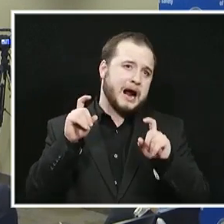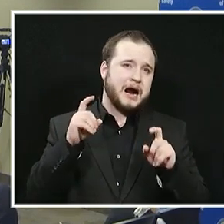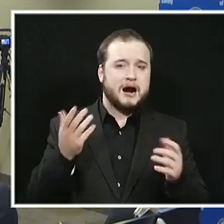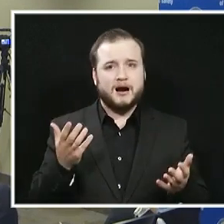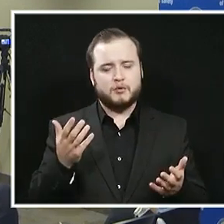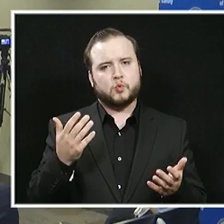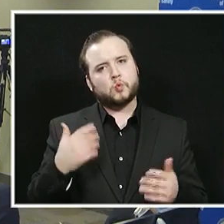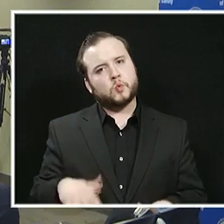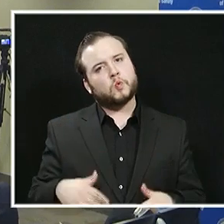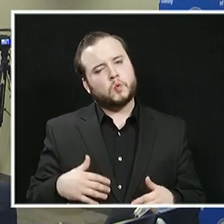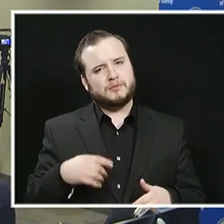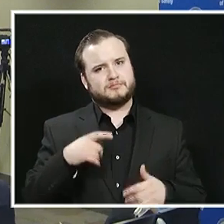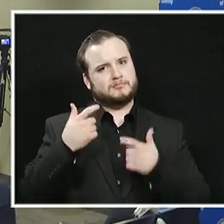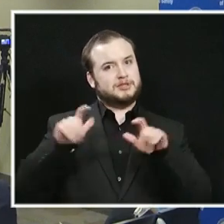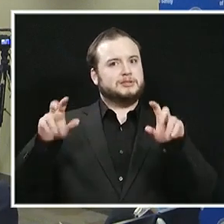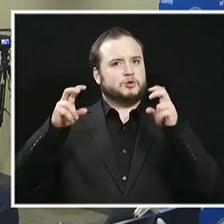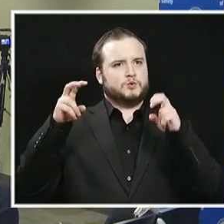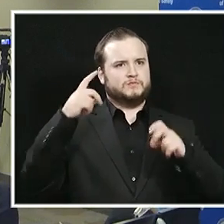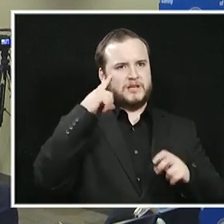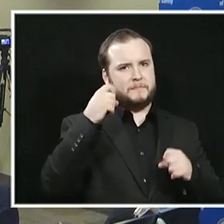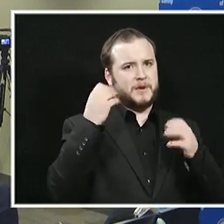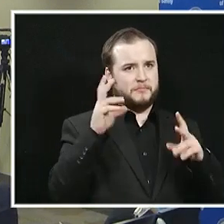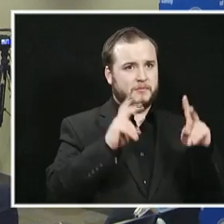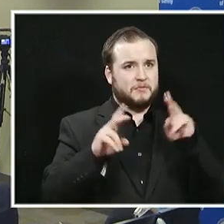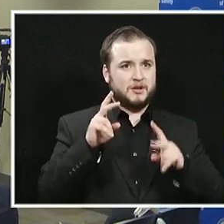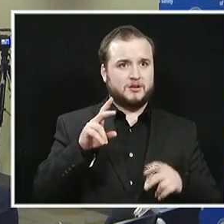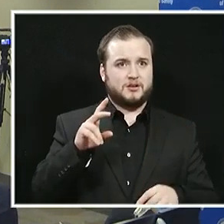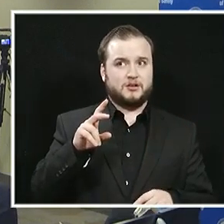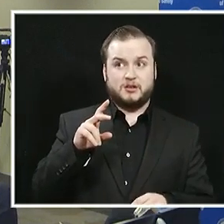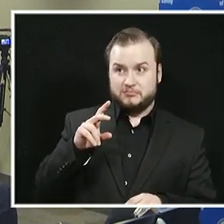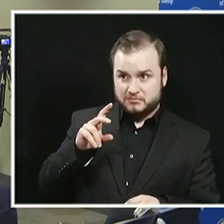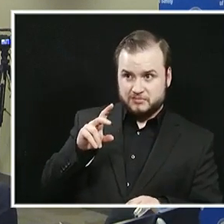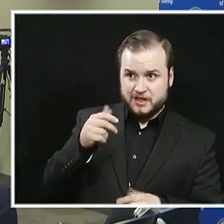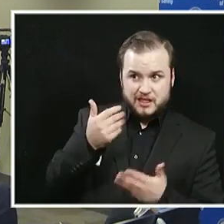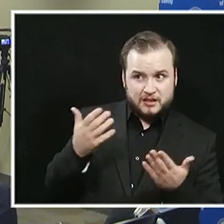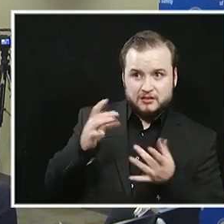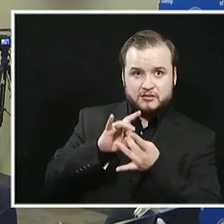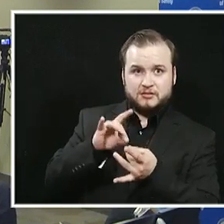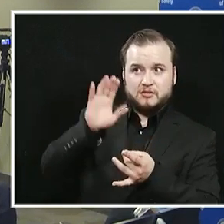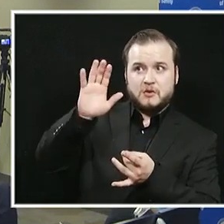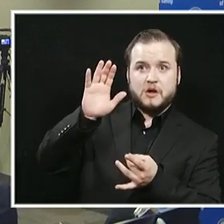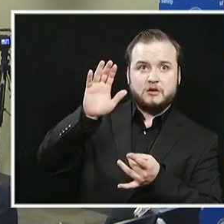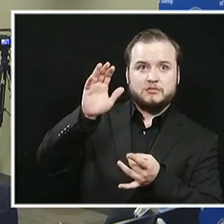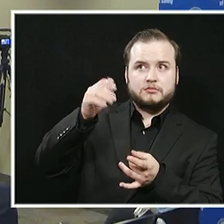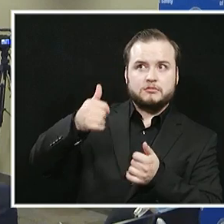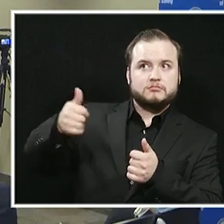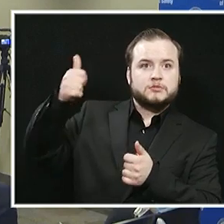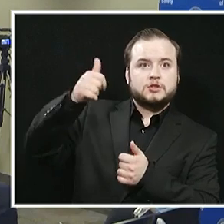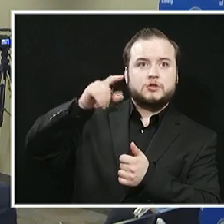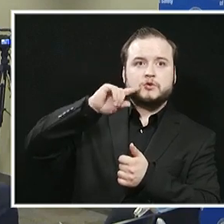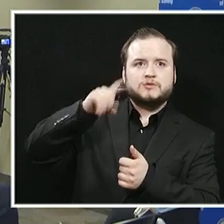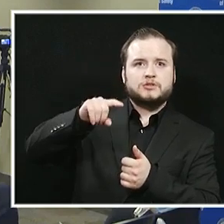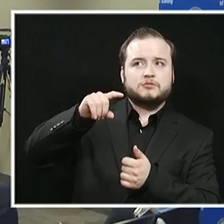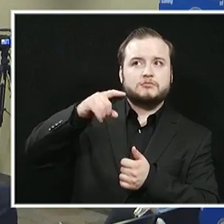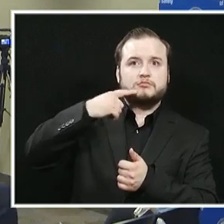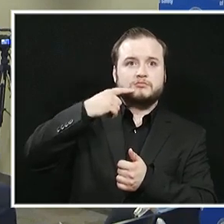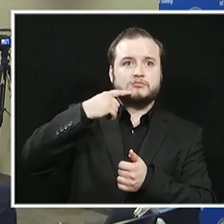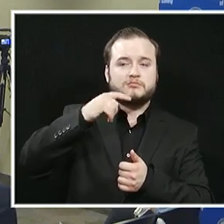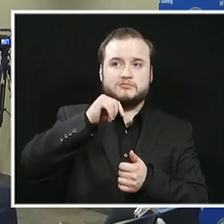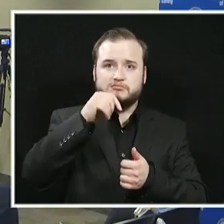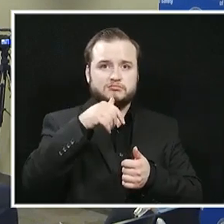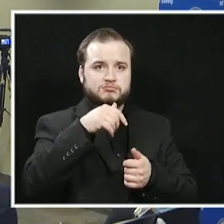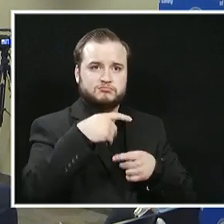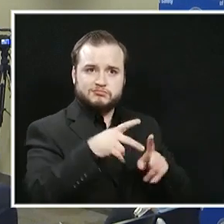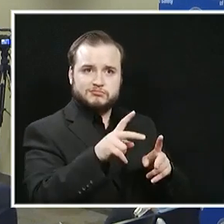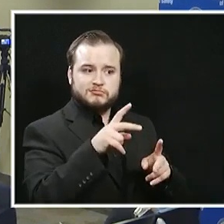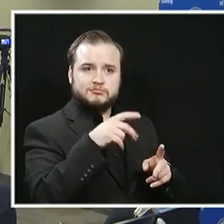also, is there anything in your executive order on education that does not allow schools to still have